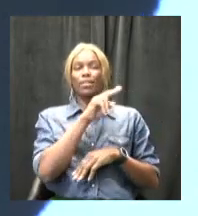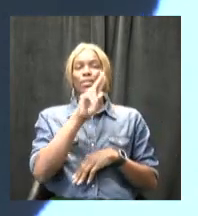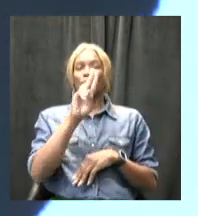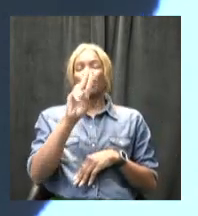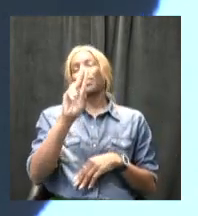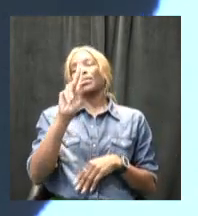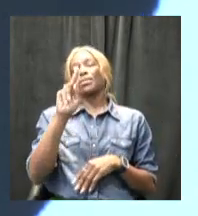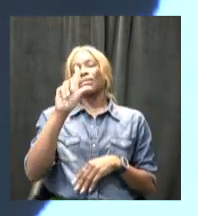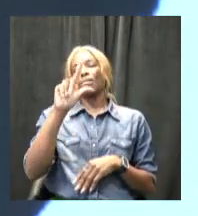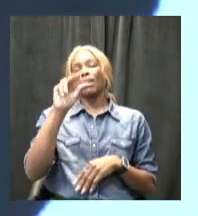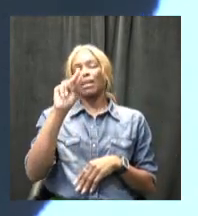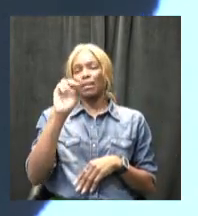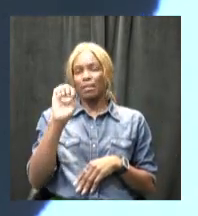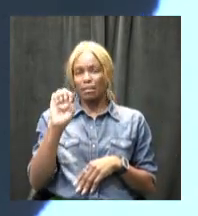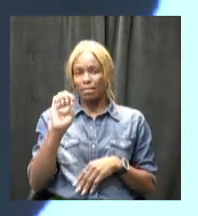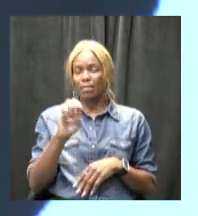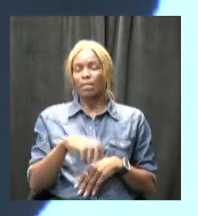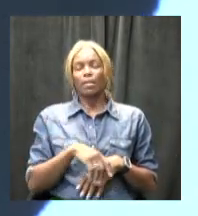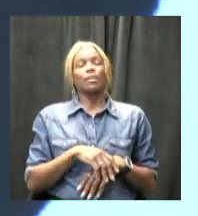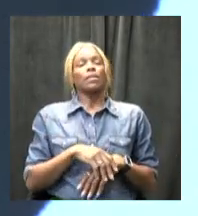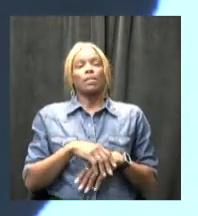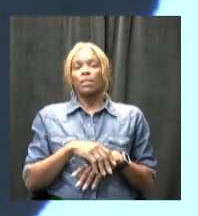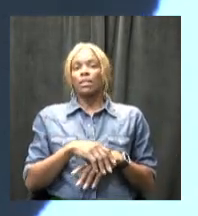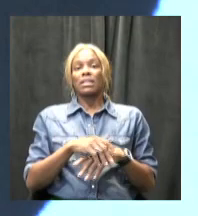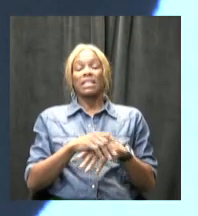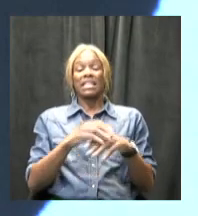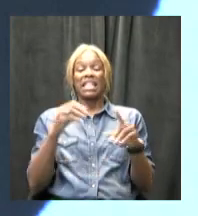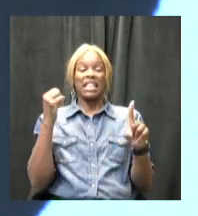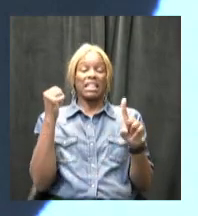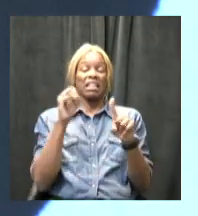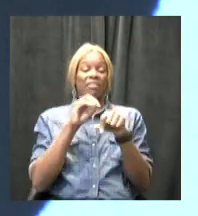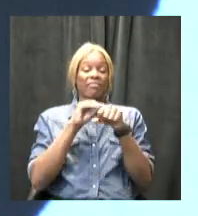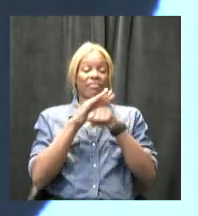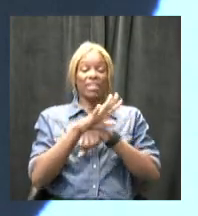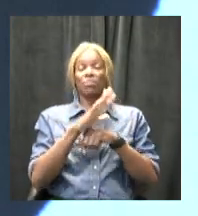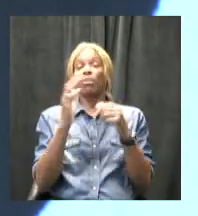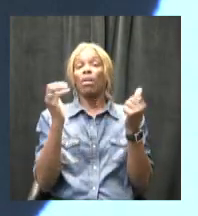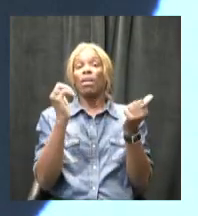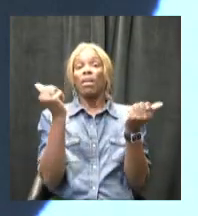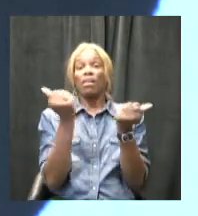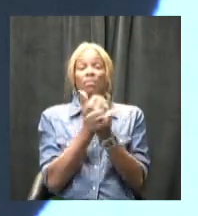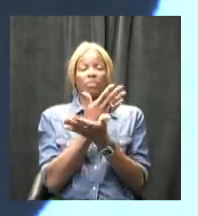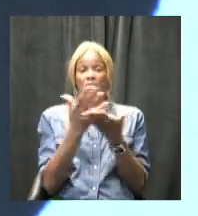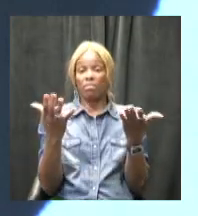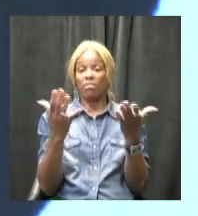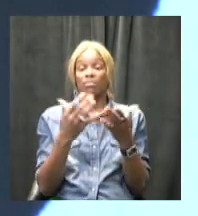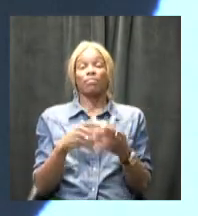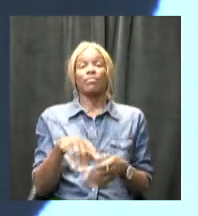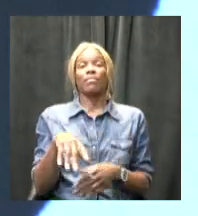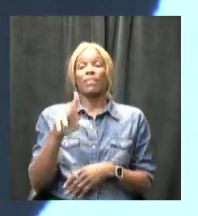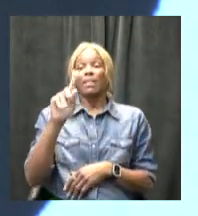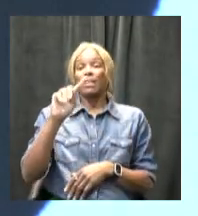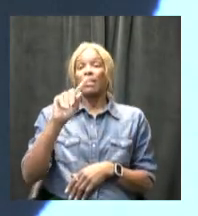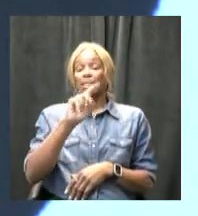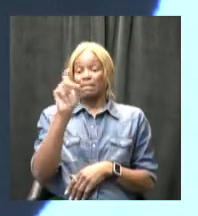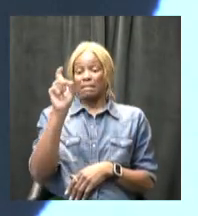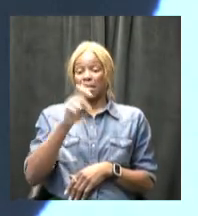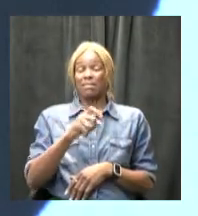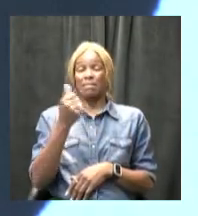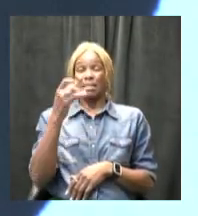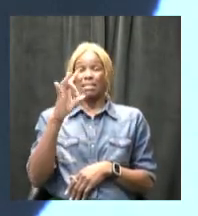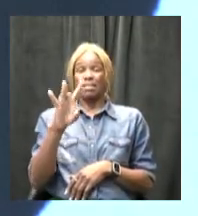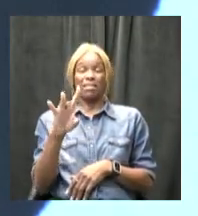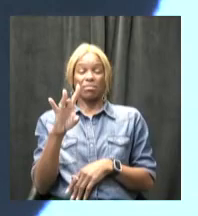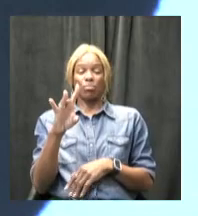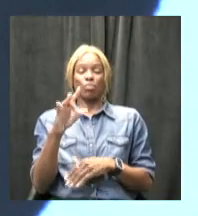global impact. We're dealing with a stagnant political system. Texas, one of 18 states with restrictive